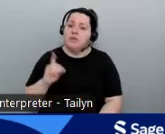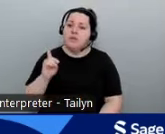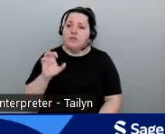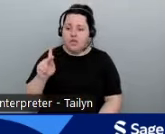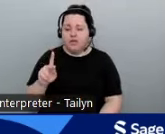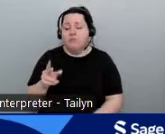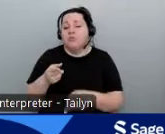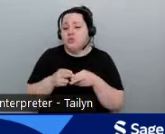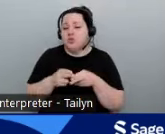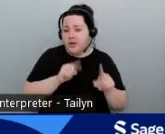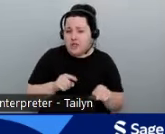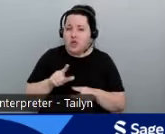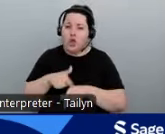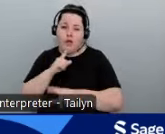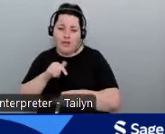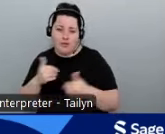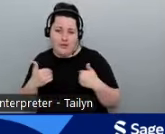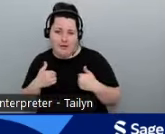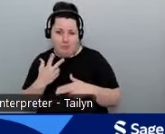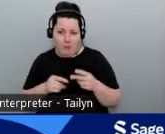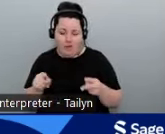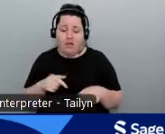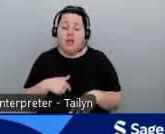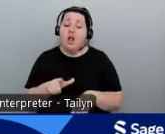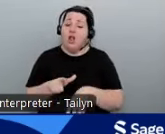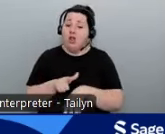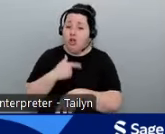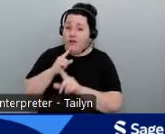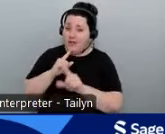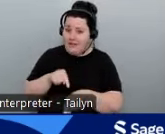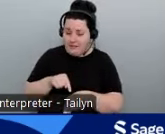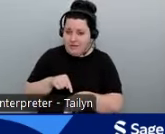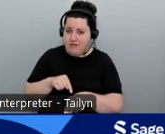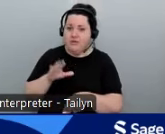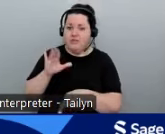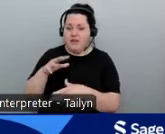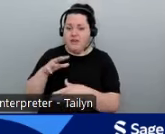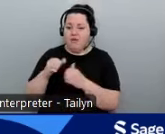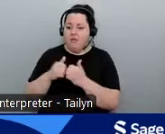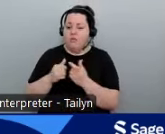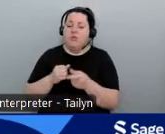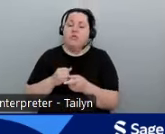long answer. The long answer involves starting with